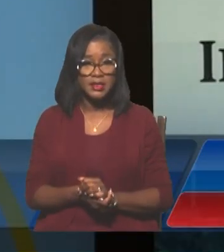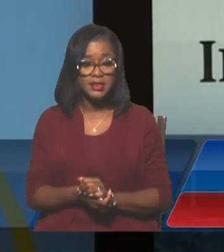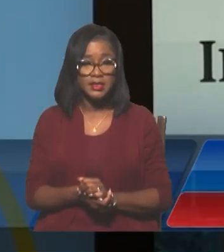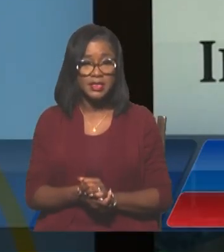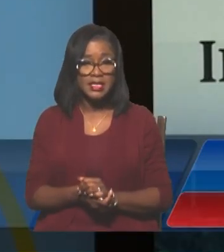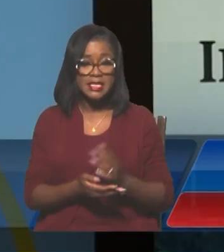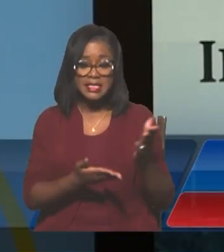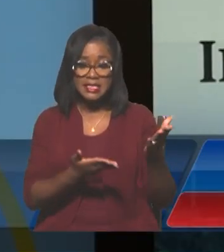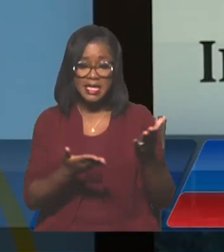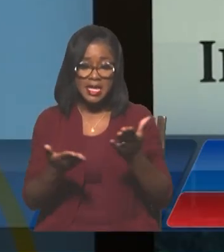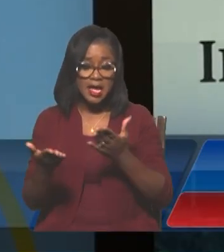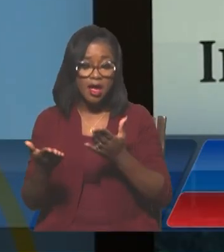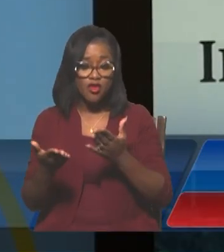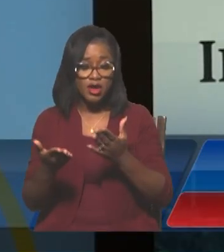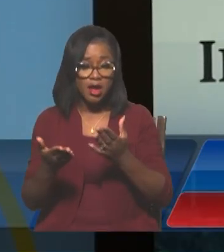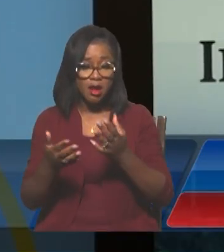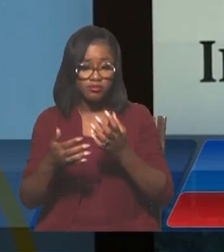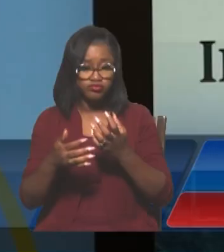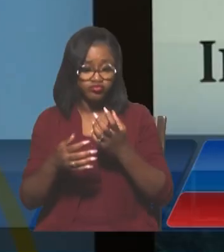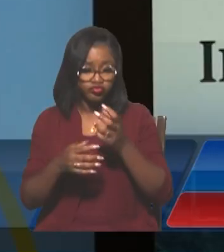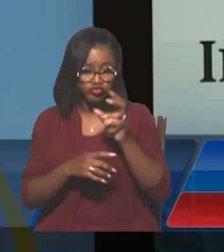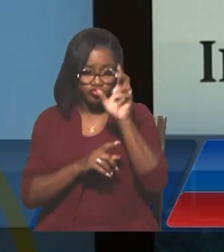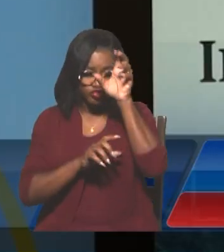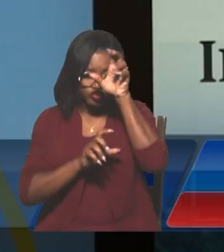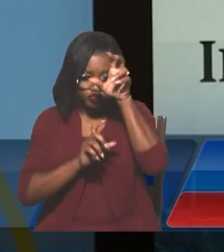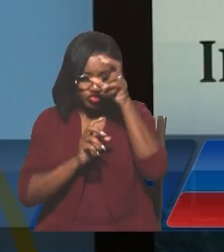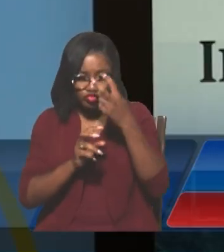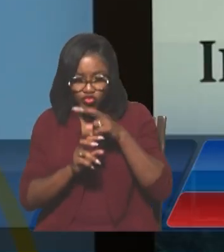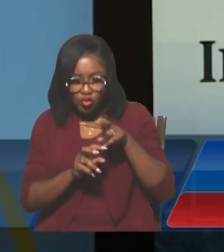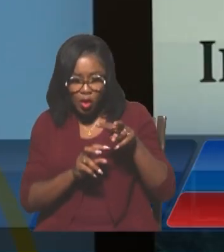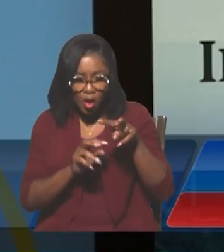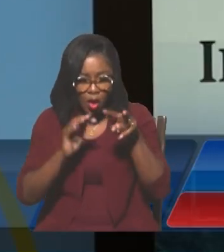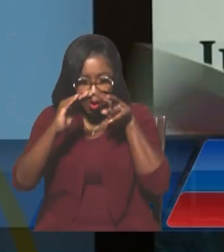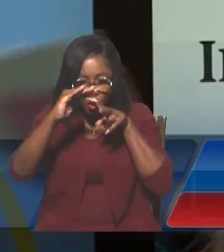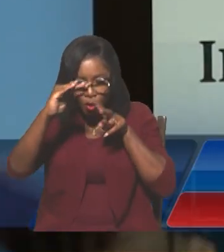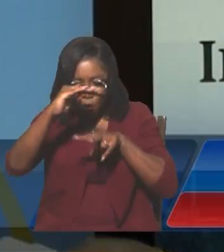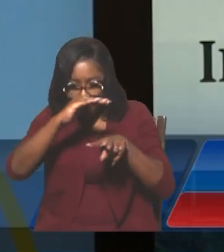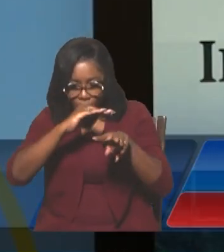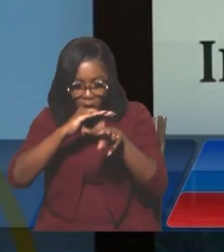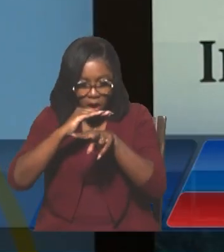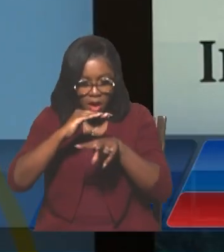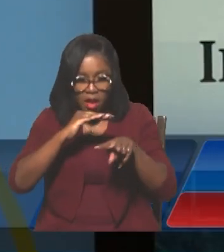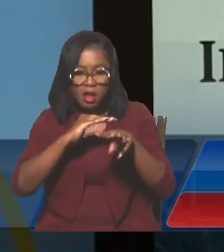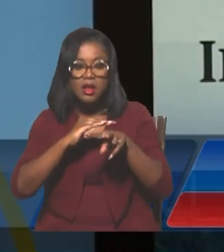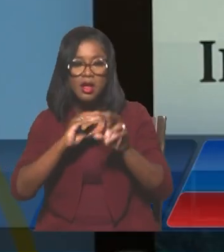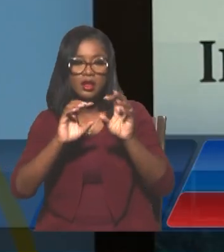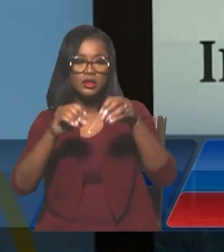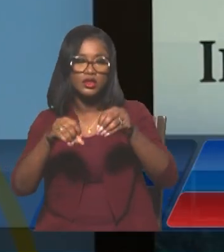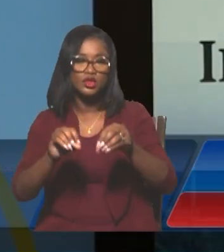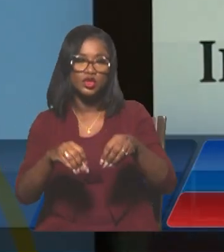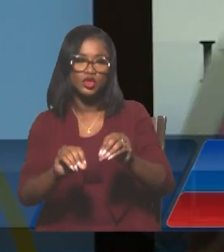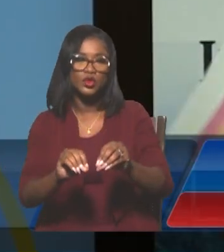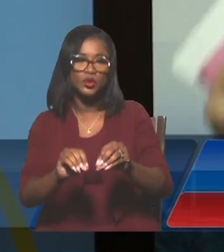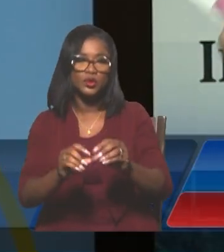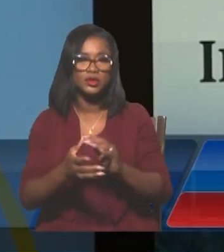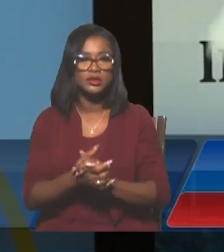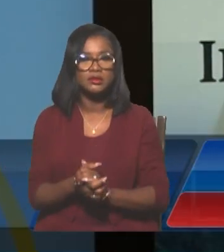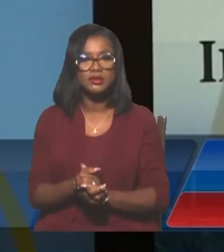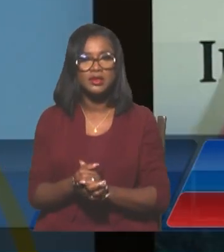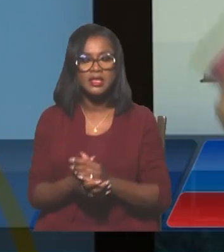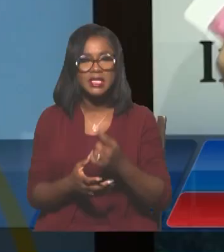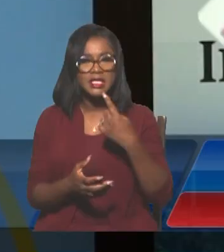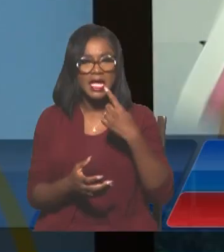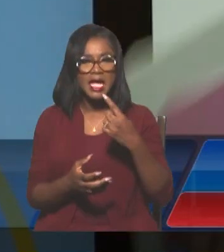used to take us out snorkeling. So we would look at the coral communities around Scotland Bay. He would tow me behind him in the boogie board. You know, I